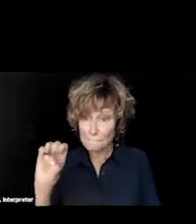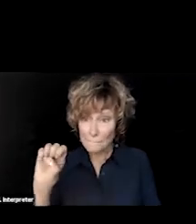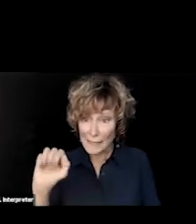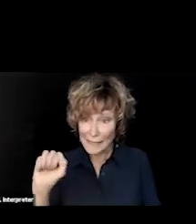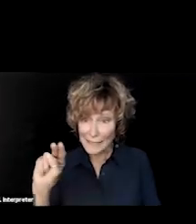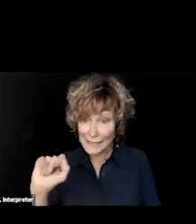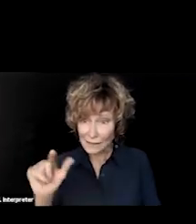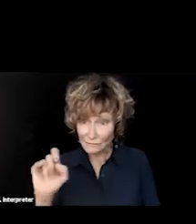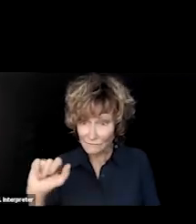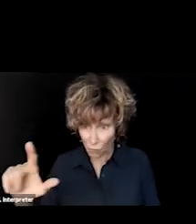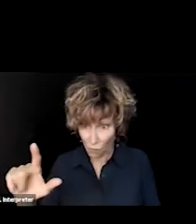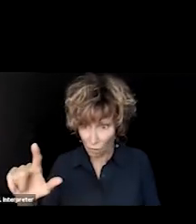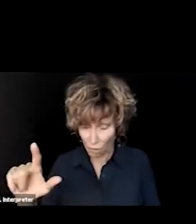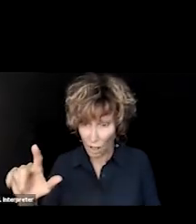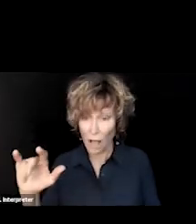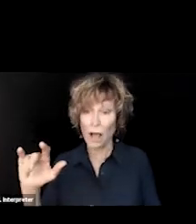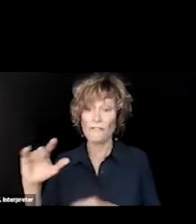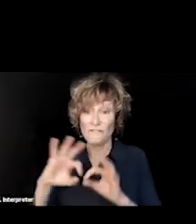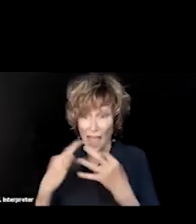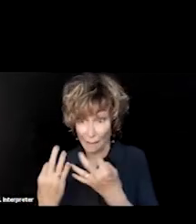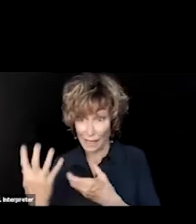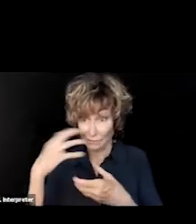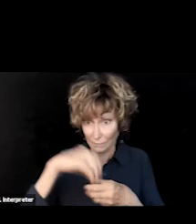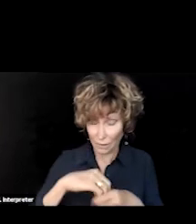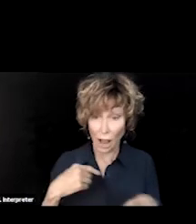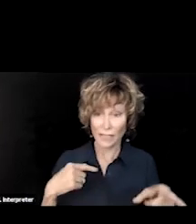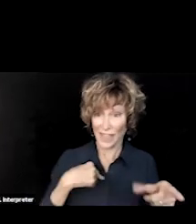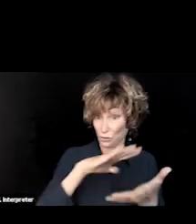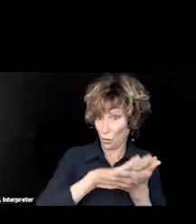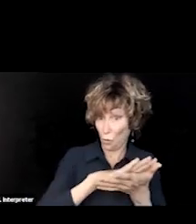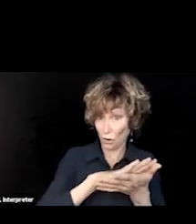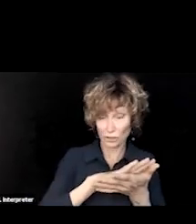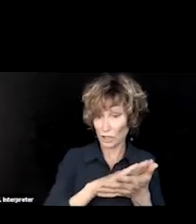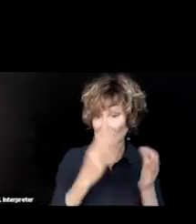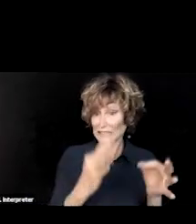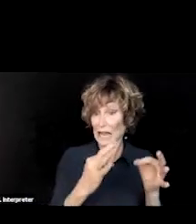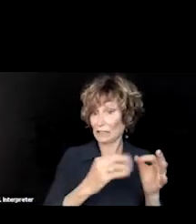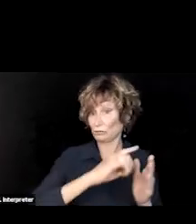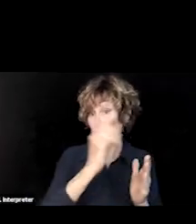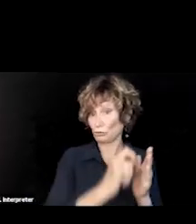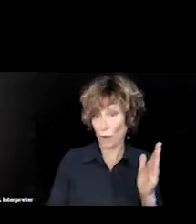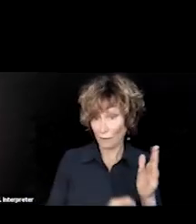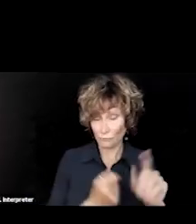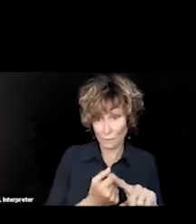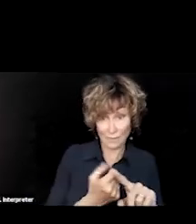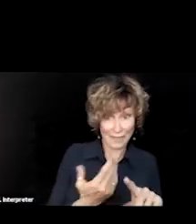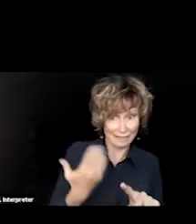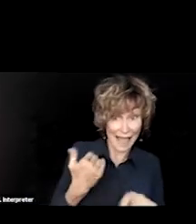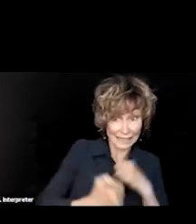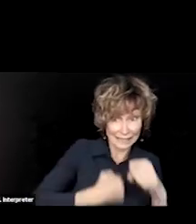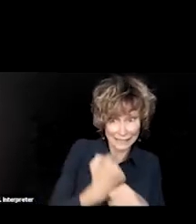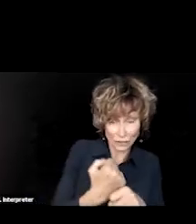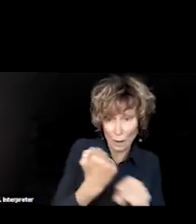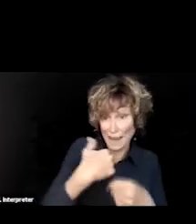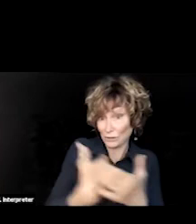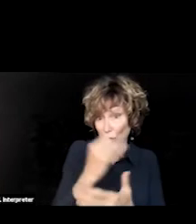IEP process, we won't simply draft an IEP based on what was written last year. We will partner with families all along